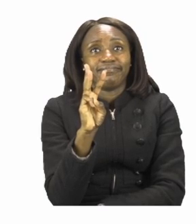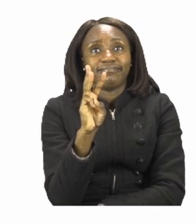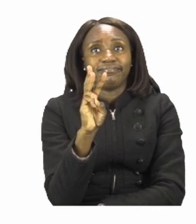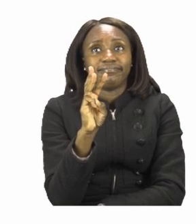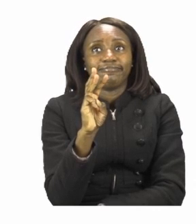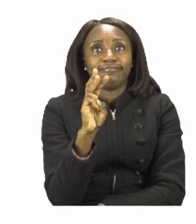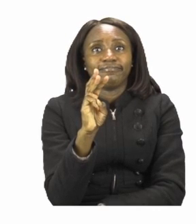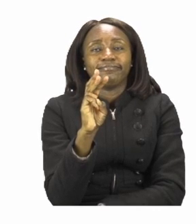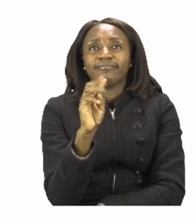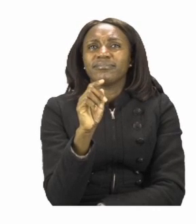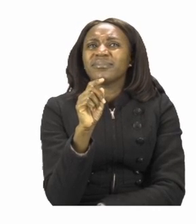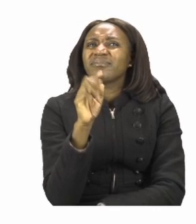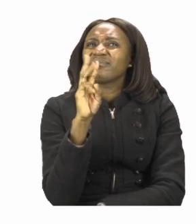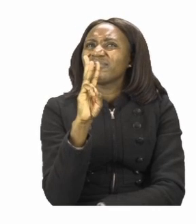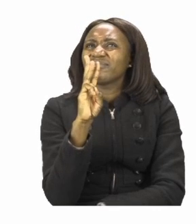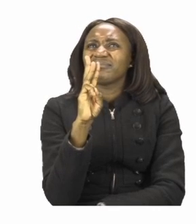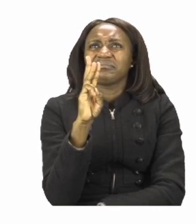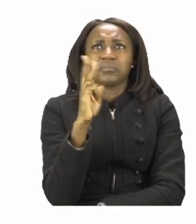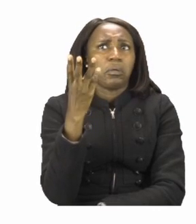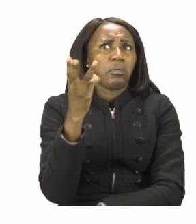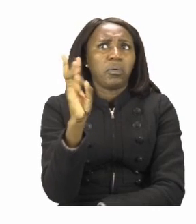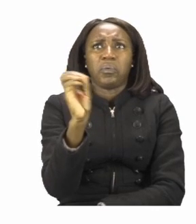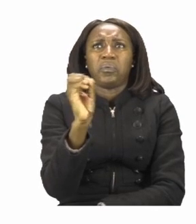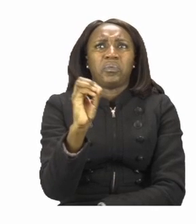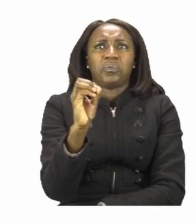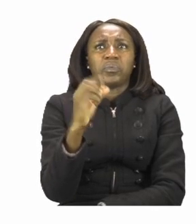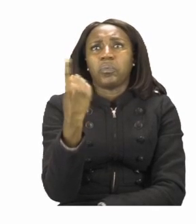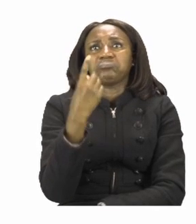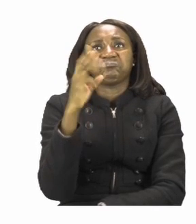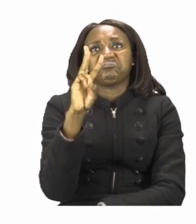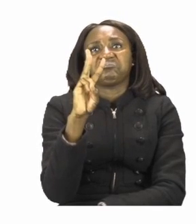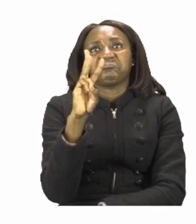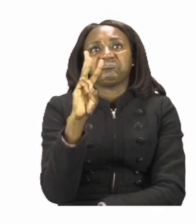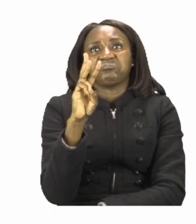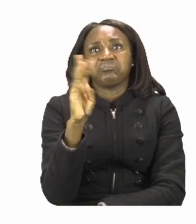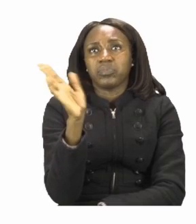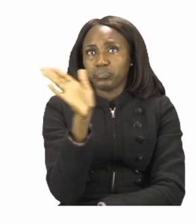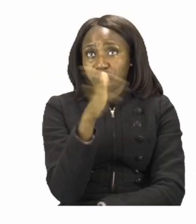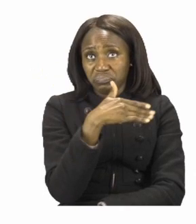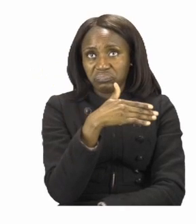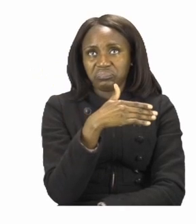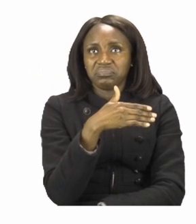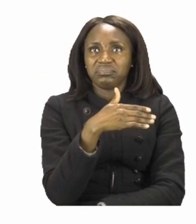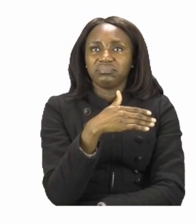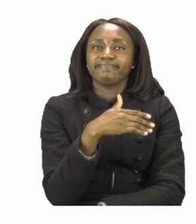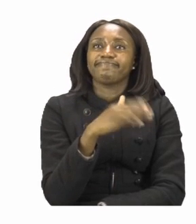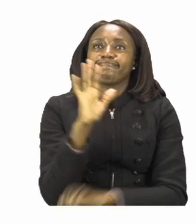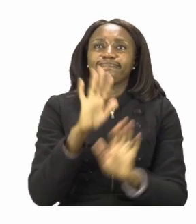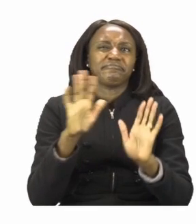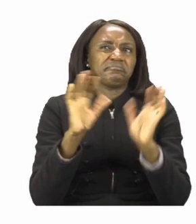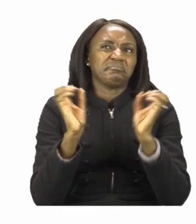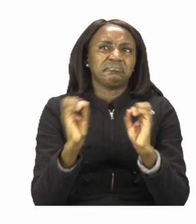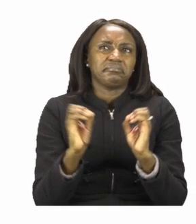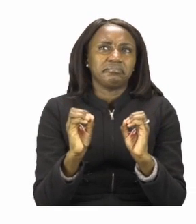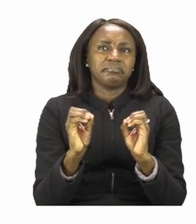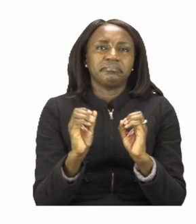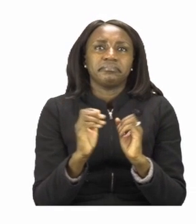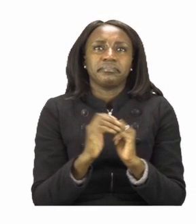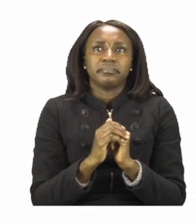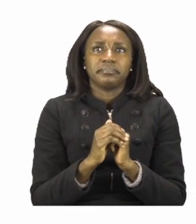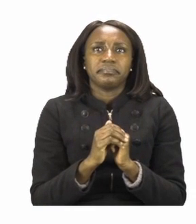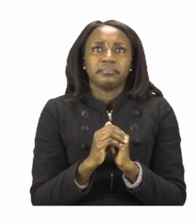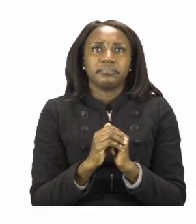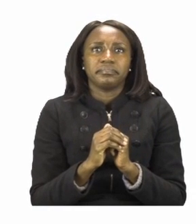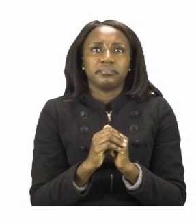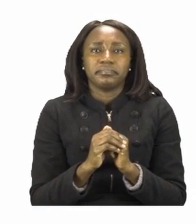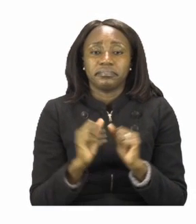But those 3 do not get up to the number 6, so we are not going to color them. Instead, we will color the ones